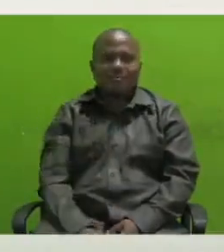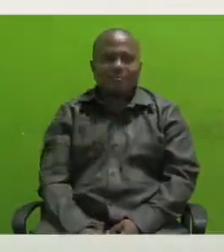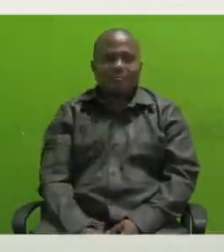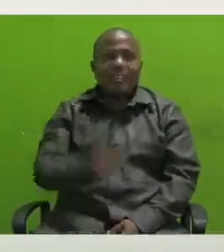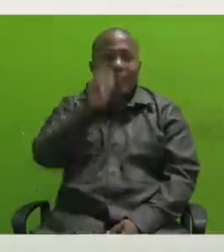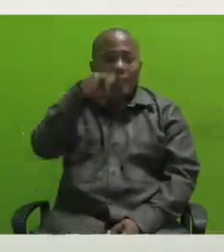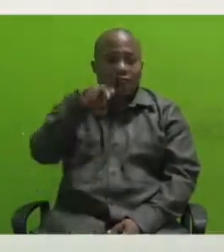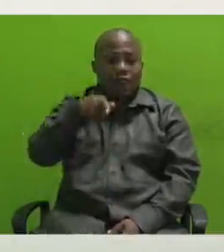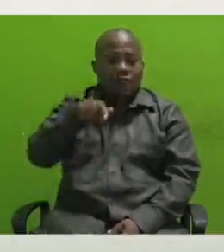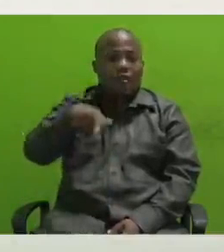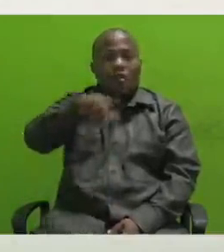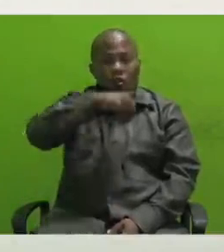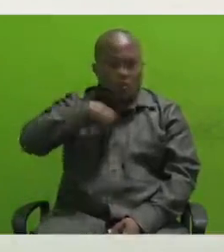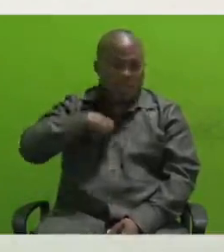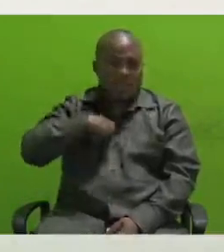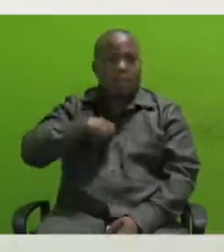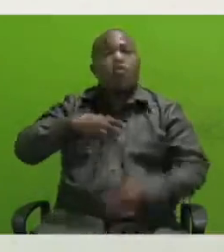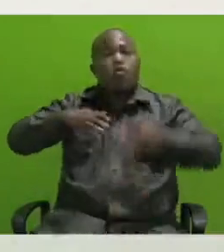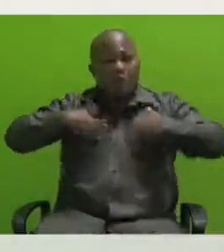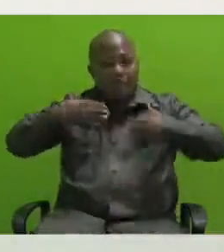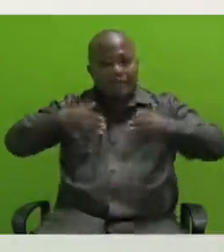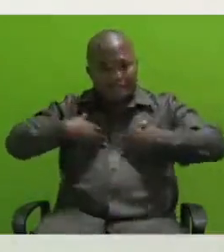if we want to complete